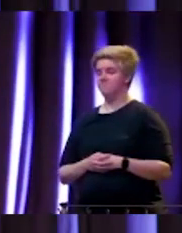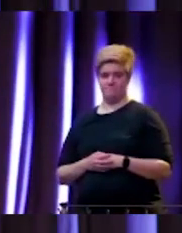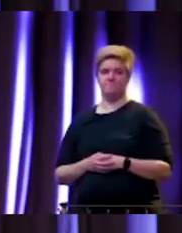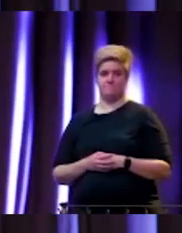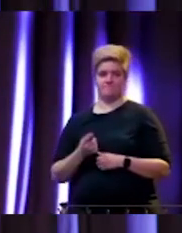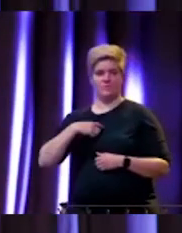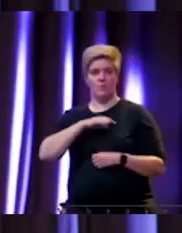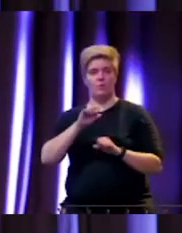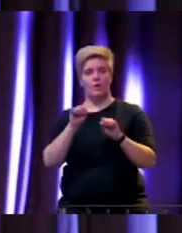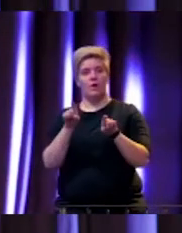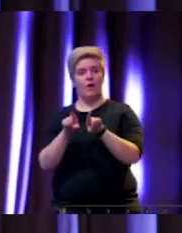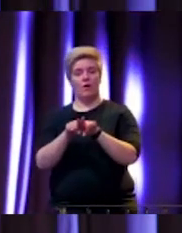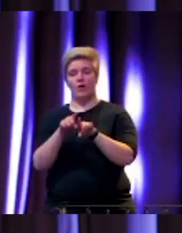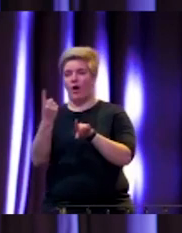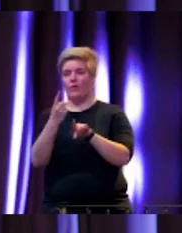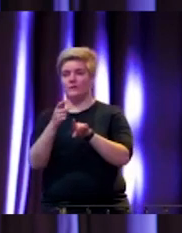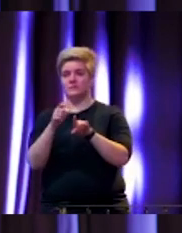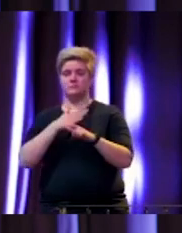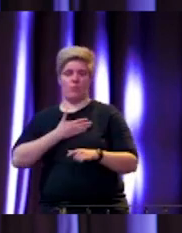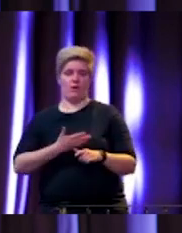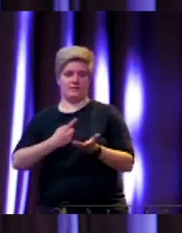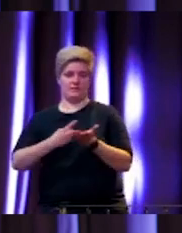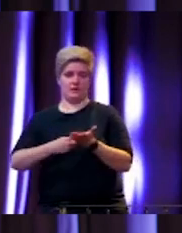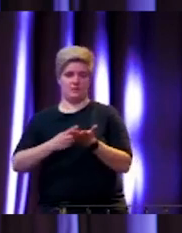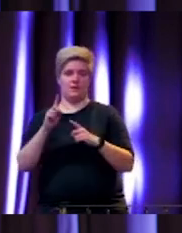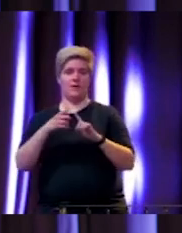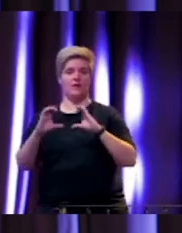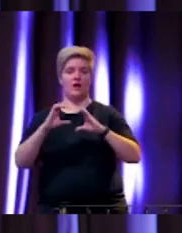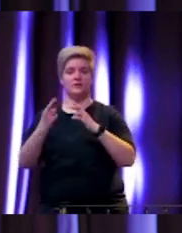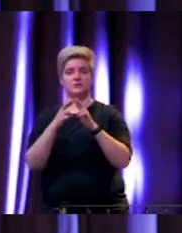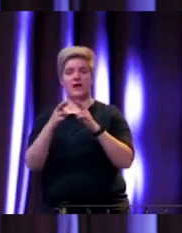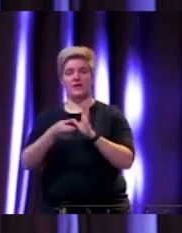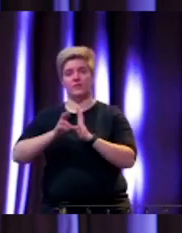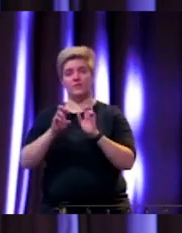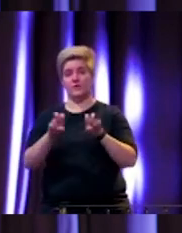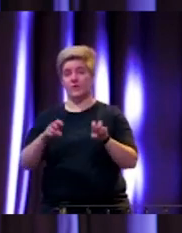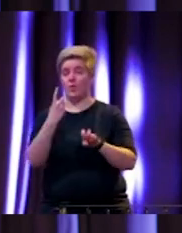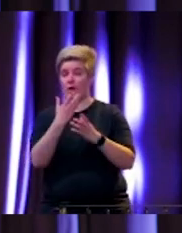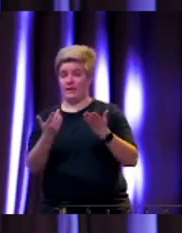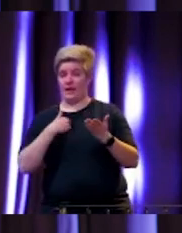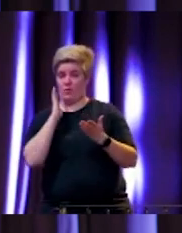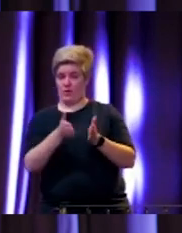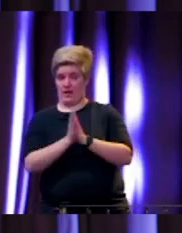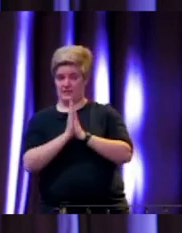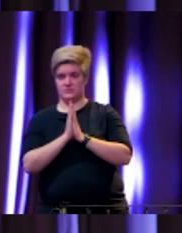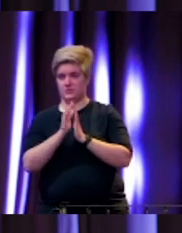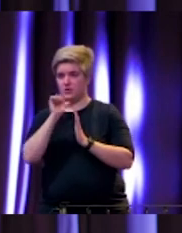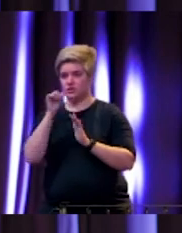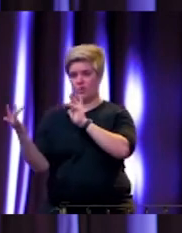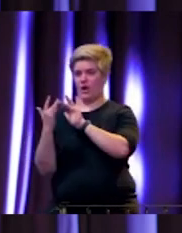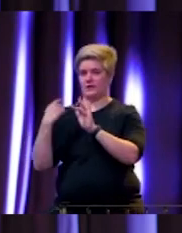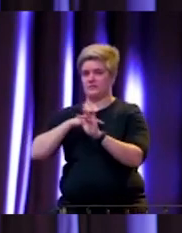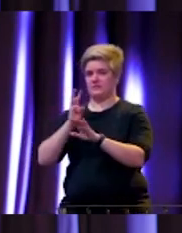we're always open to talking with groups about what the conversation was at the review panel. The one thing I will just ask is don't contact